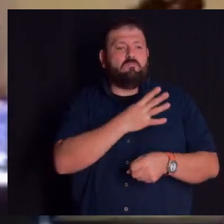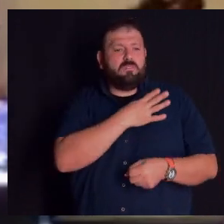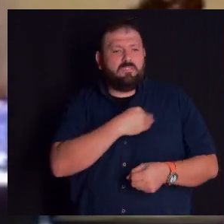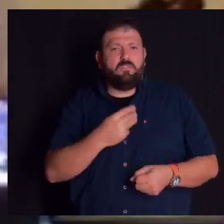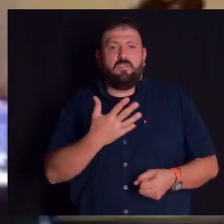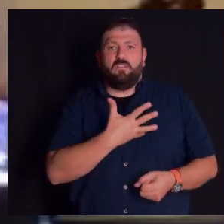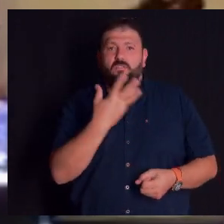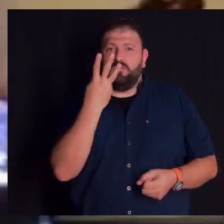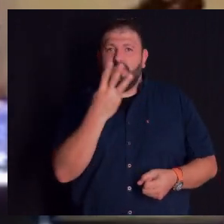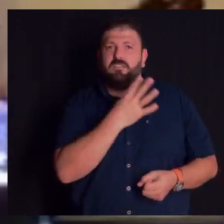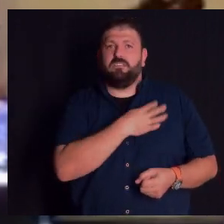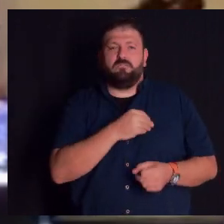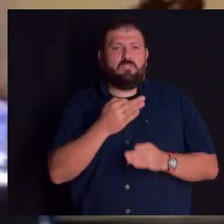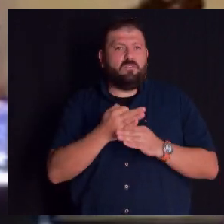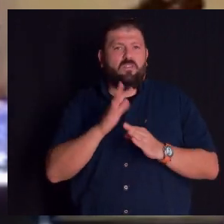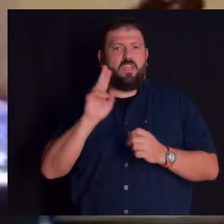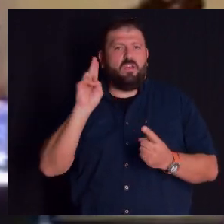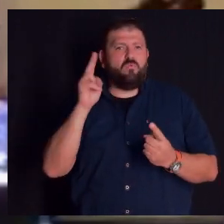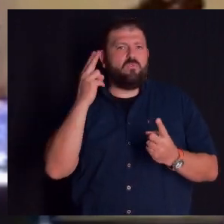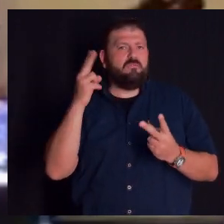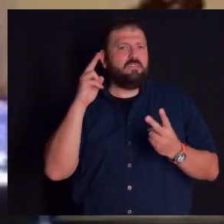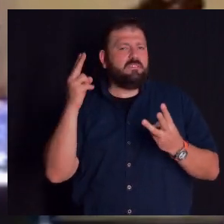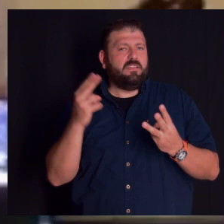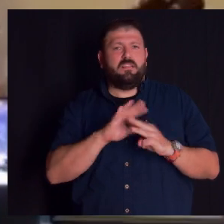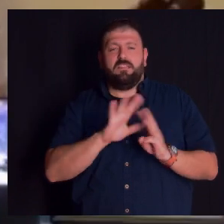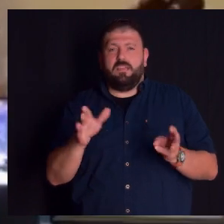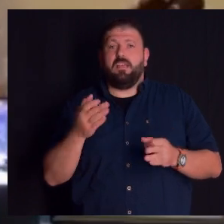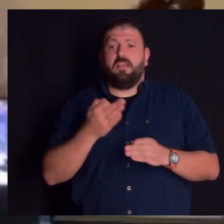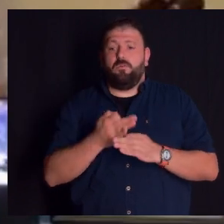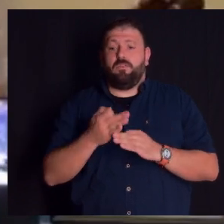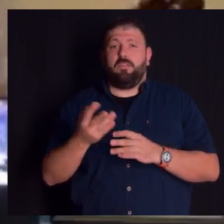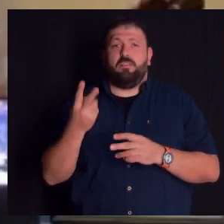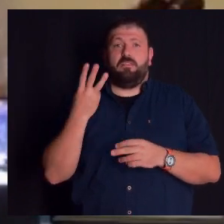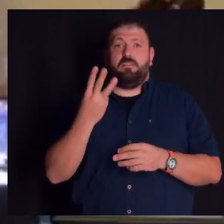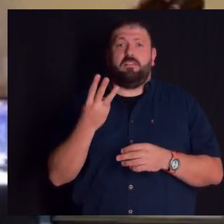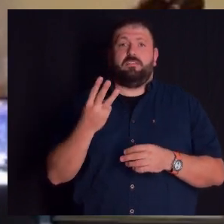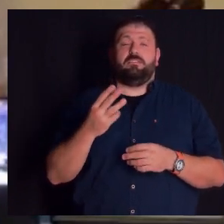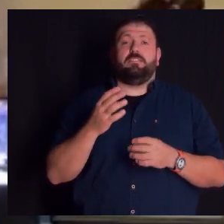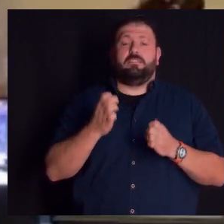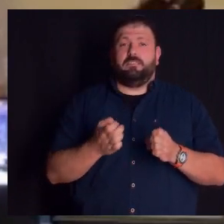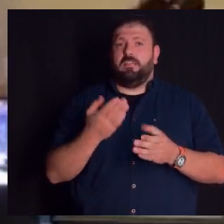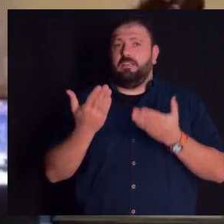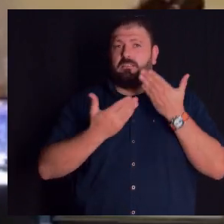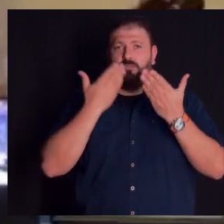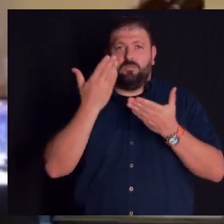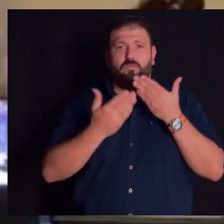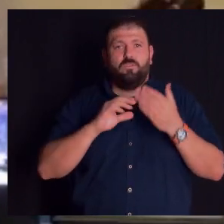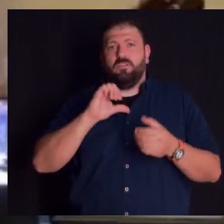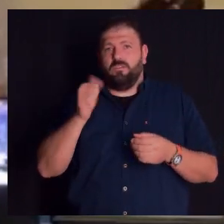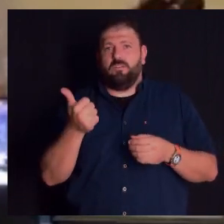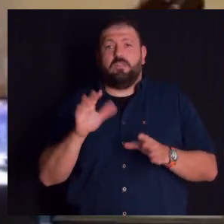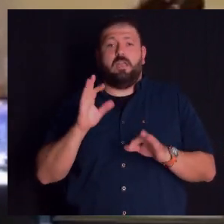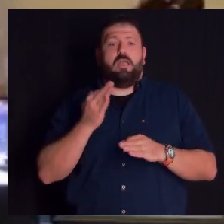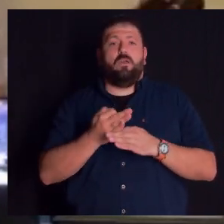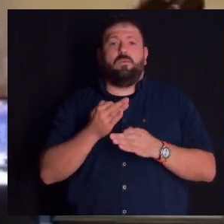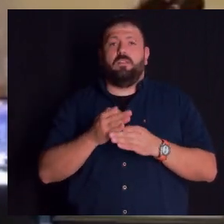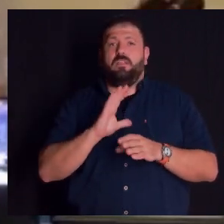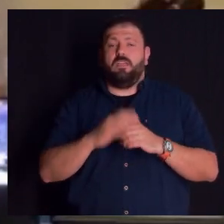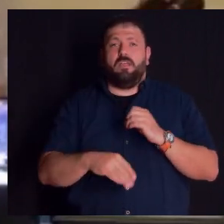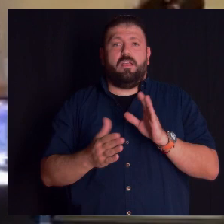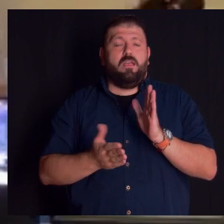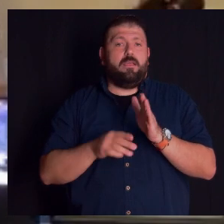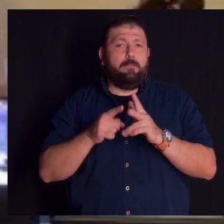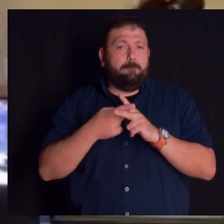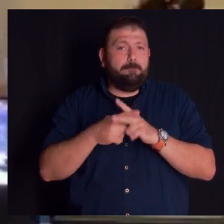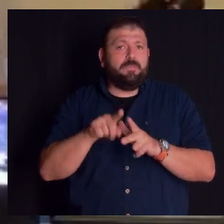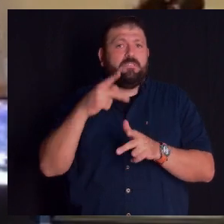3 I hijos que have están en three la children universidad, los in otros college. tres The other three están estudiando ya, are otra ya está a studying. punto de empezar su One carrera. is